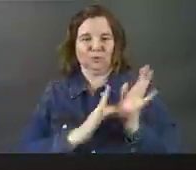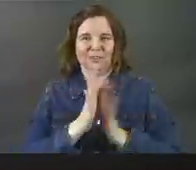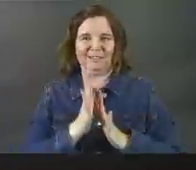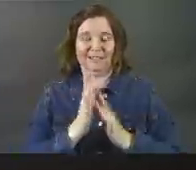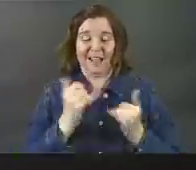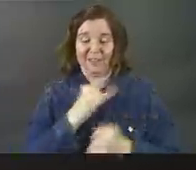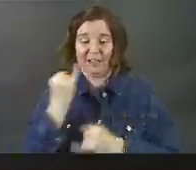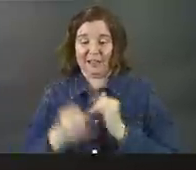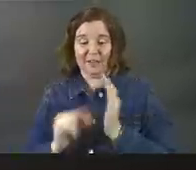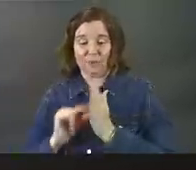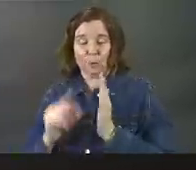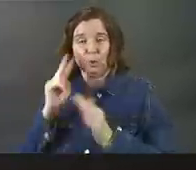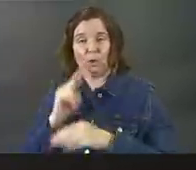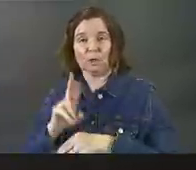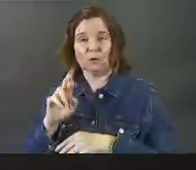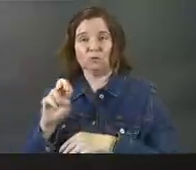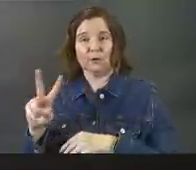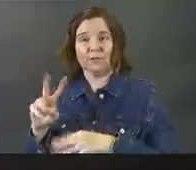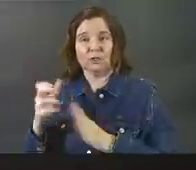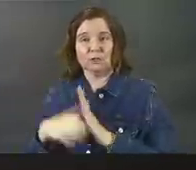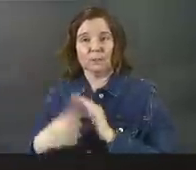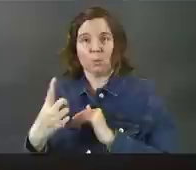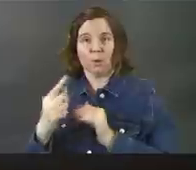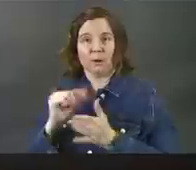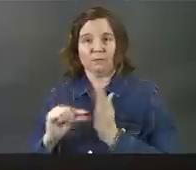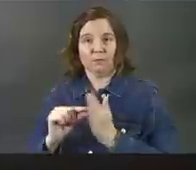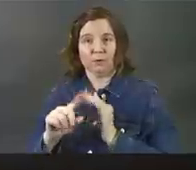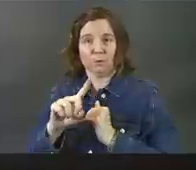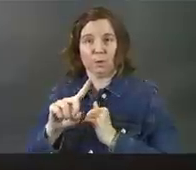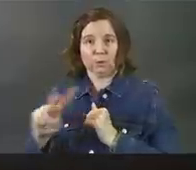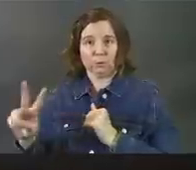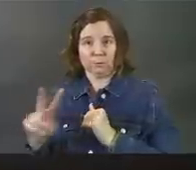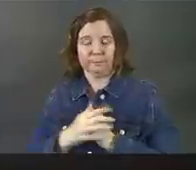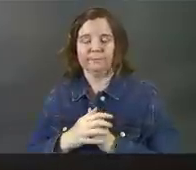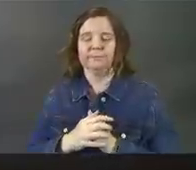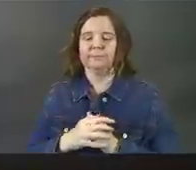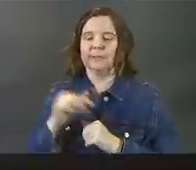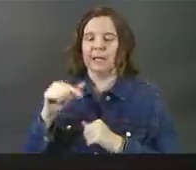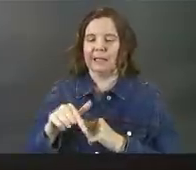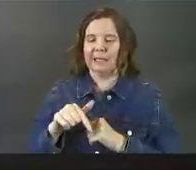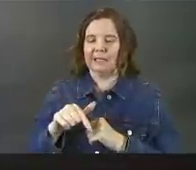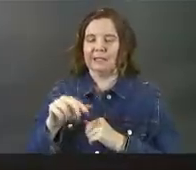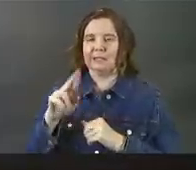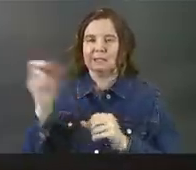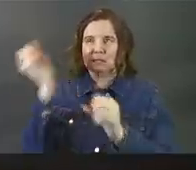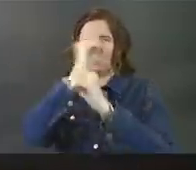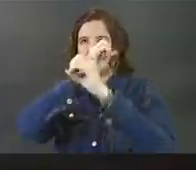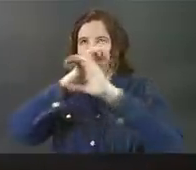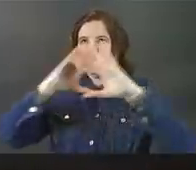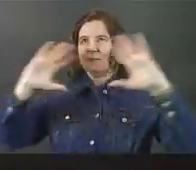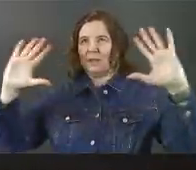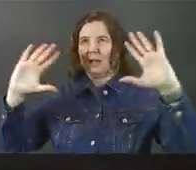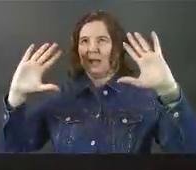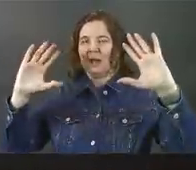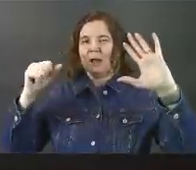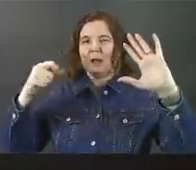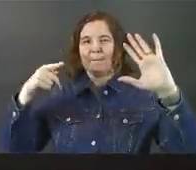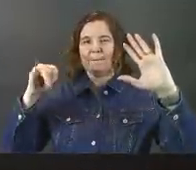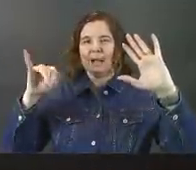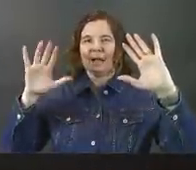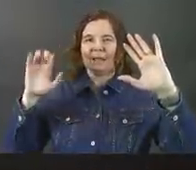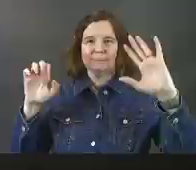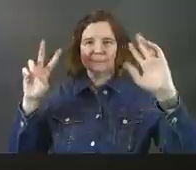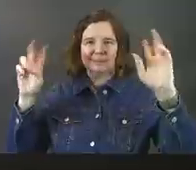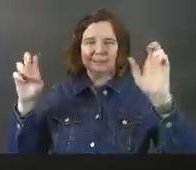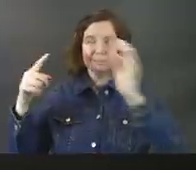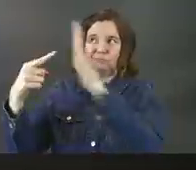is Revelation chapter 1, verses 1 and 2 says this. This is a revelation. This is an apocalypse